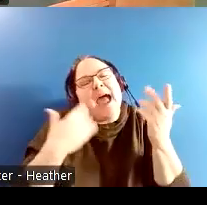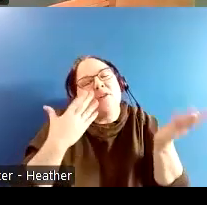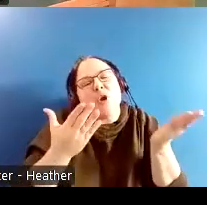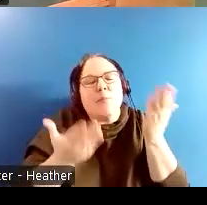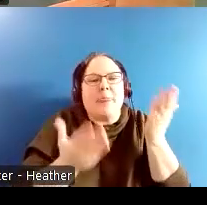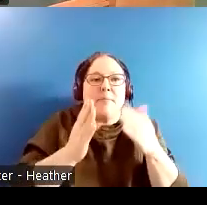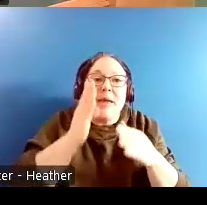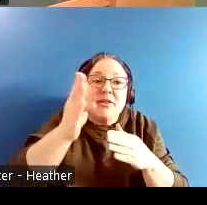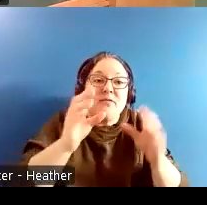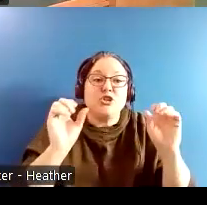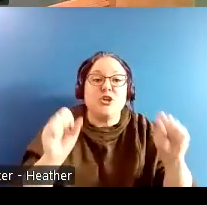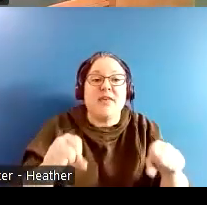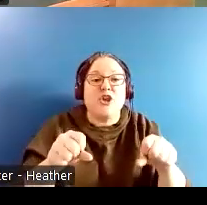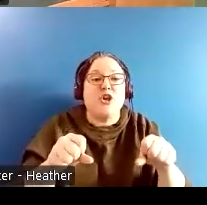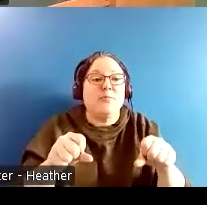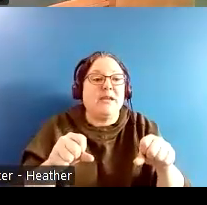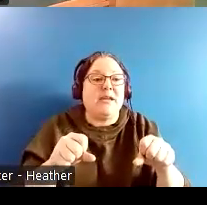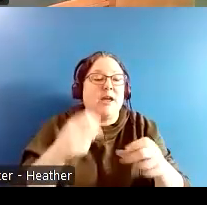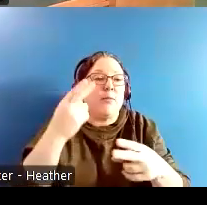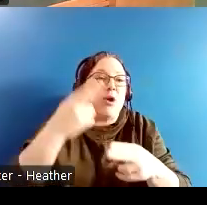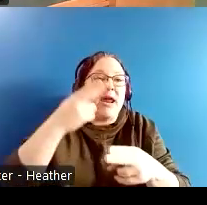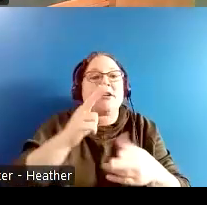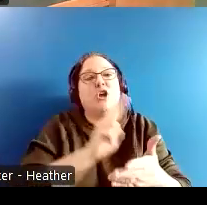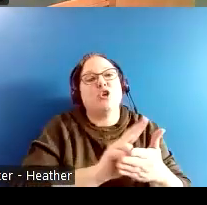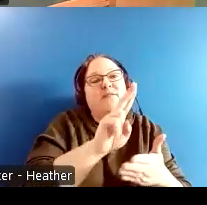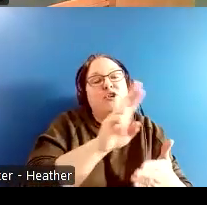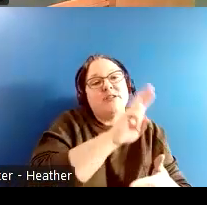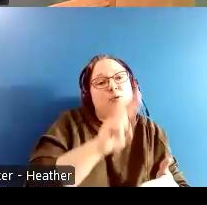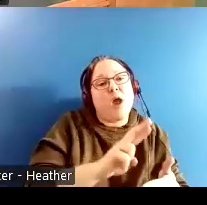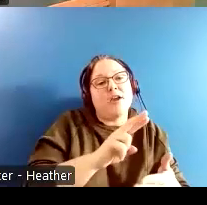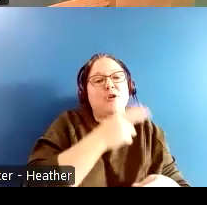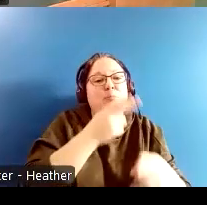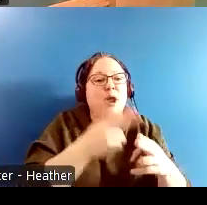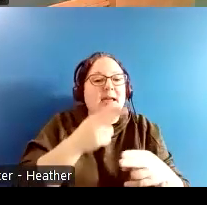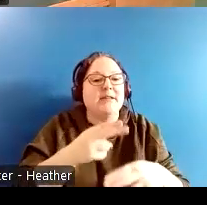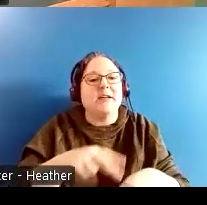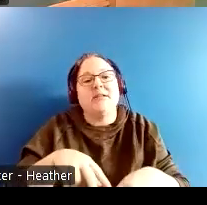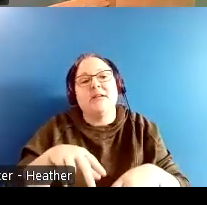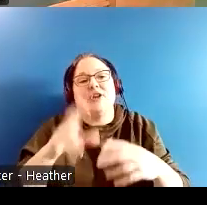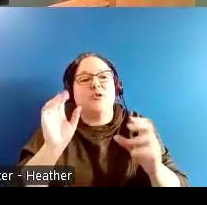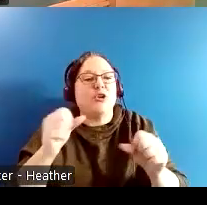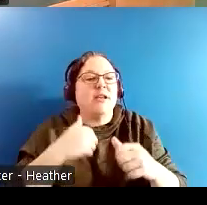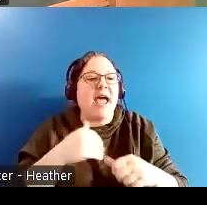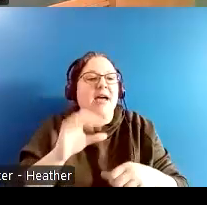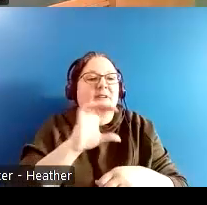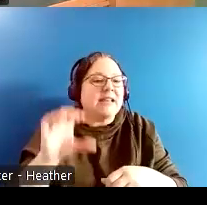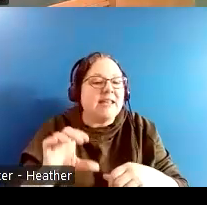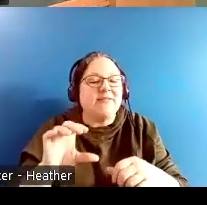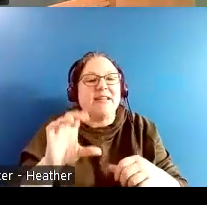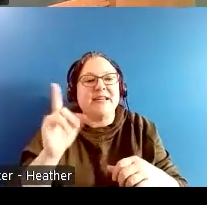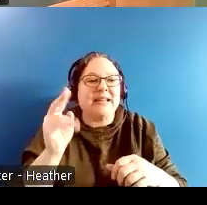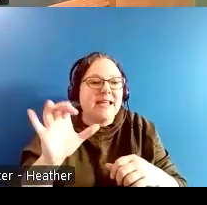could be branded. You could have University of Rochester branded, UPMC branded, Cleveland Clinic, deployed by accountable